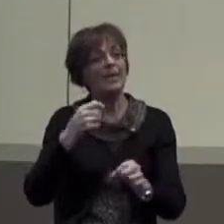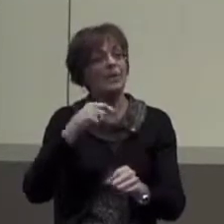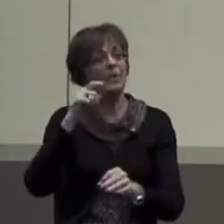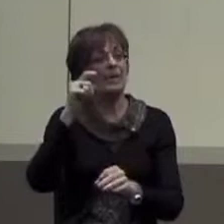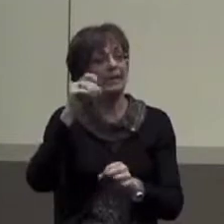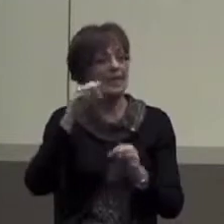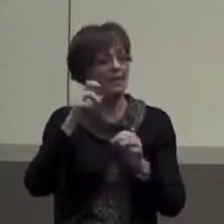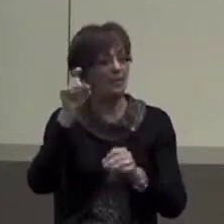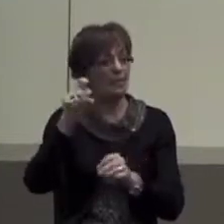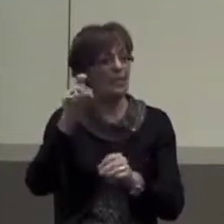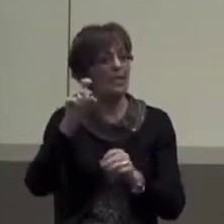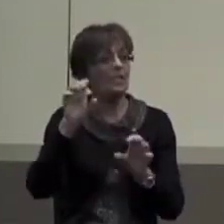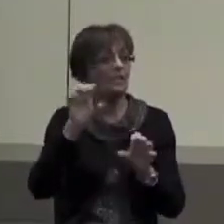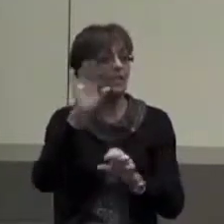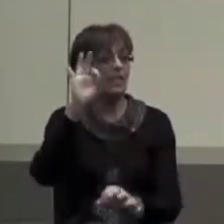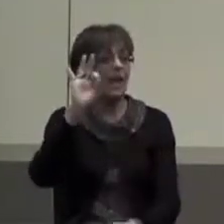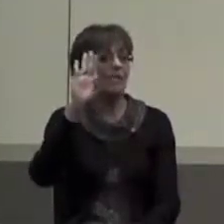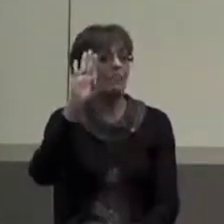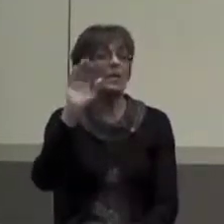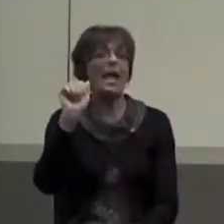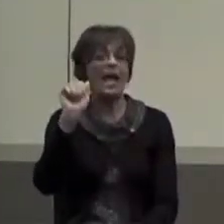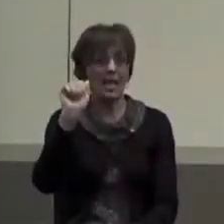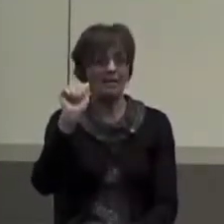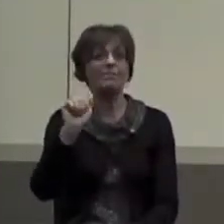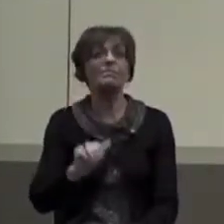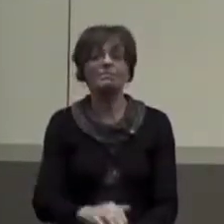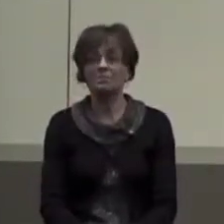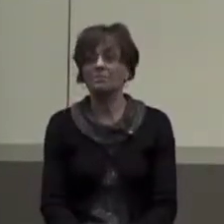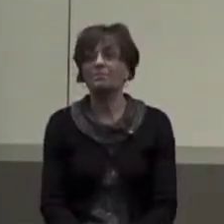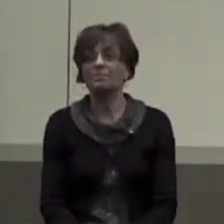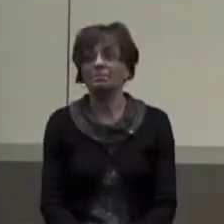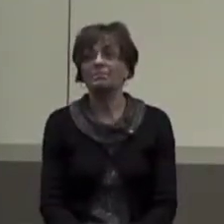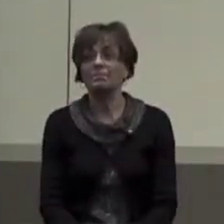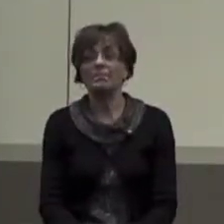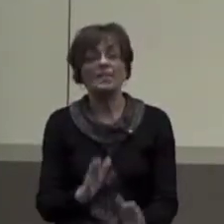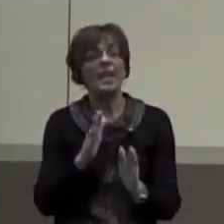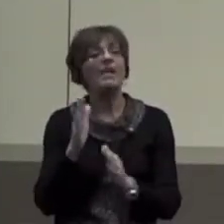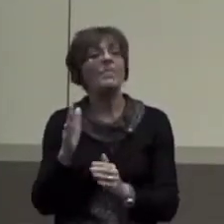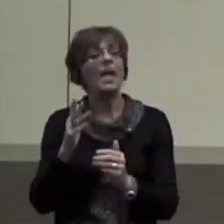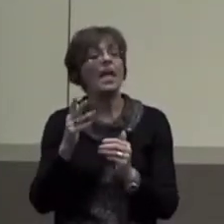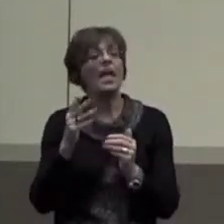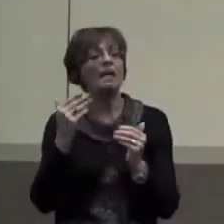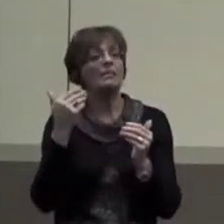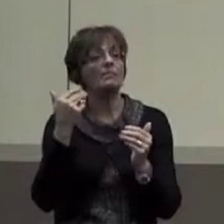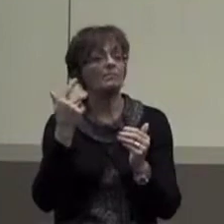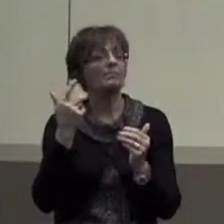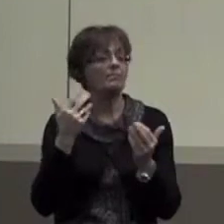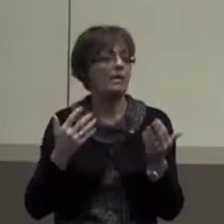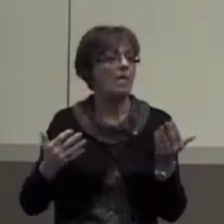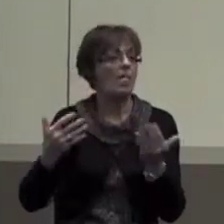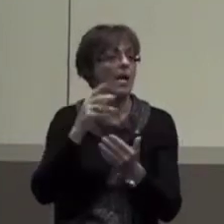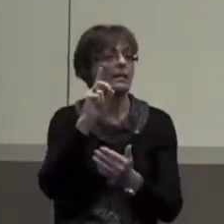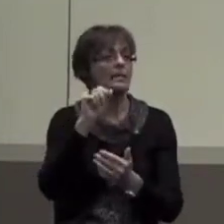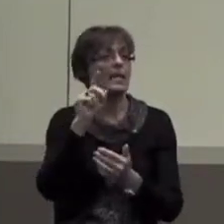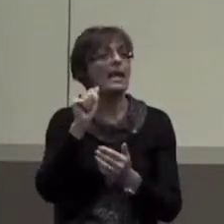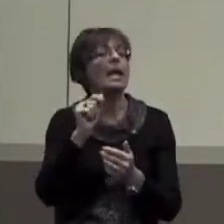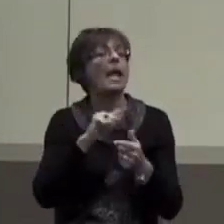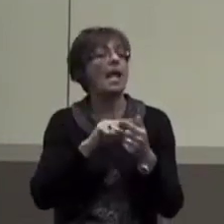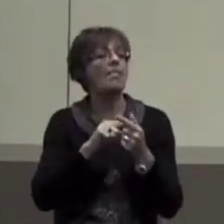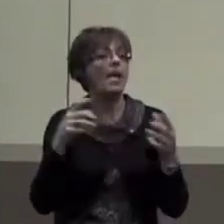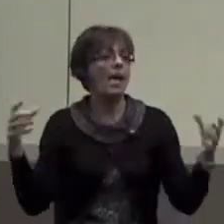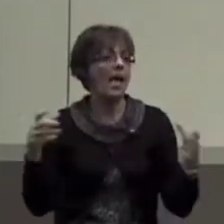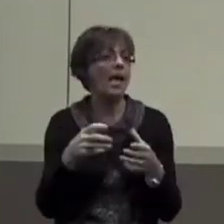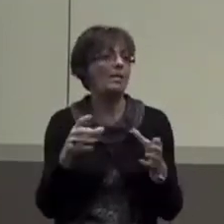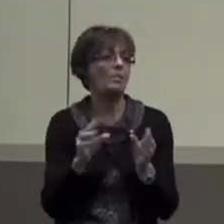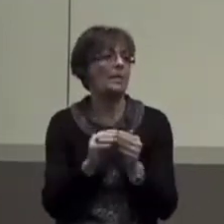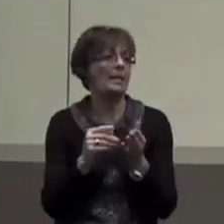FBA, and then from there we would move on to collecting the data and then reconvene again. So that's been